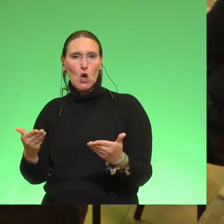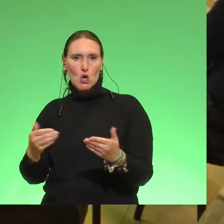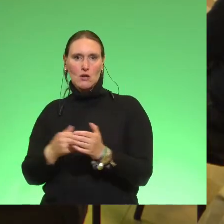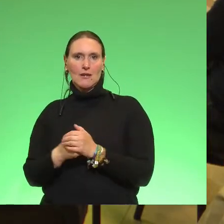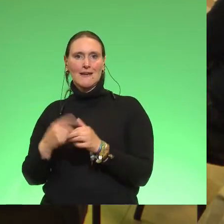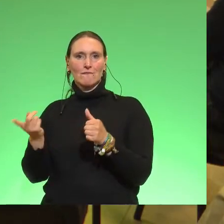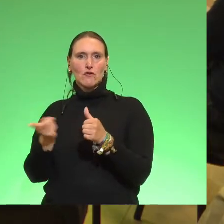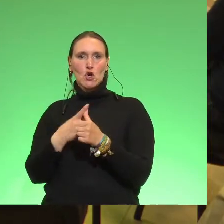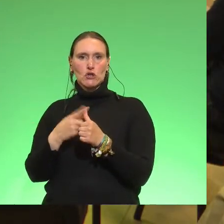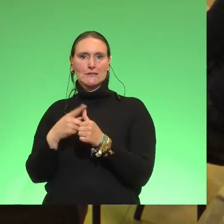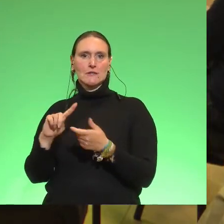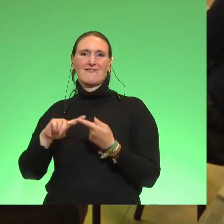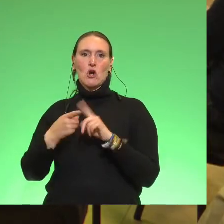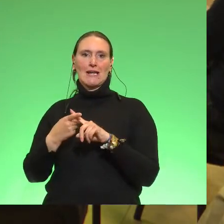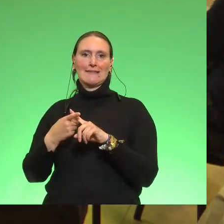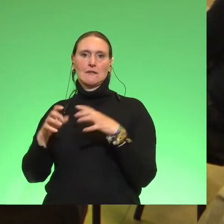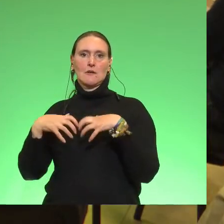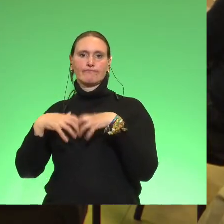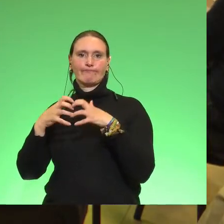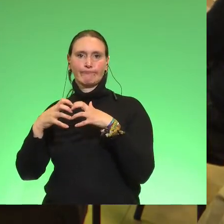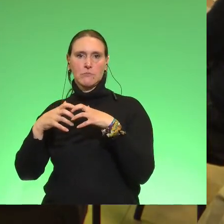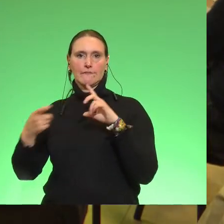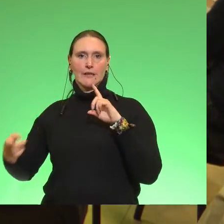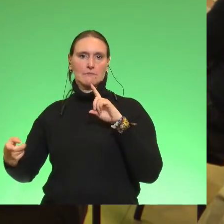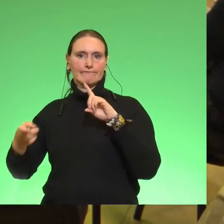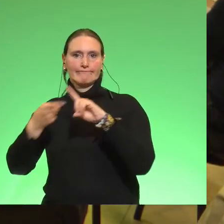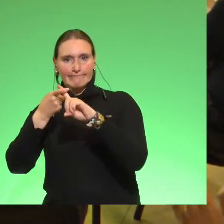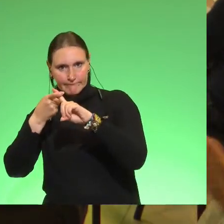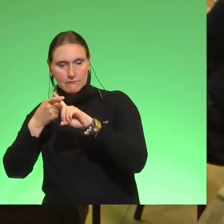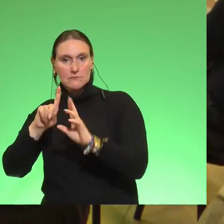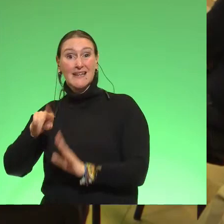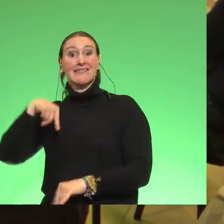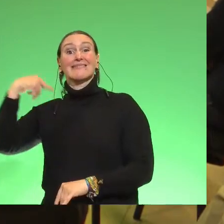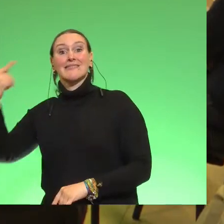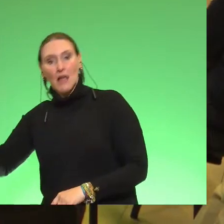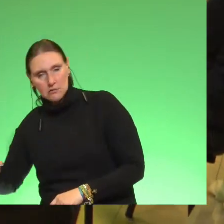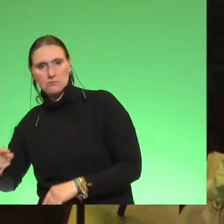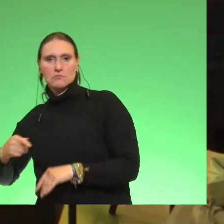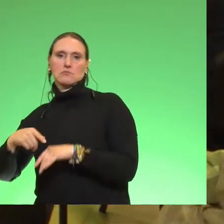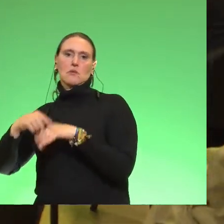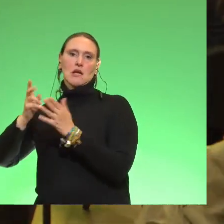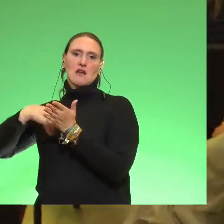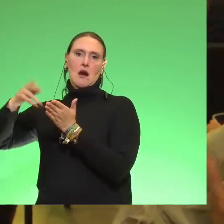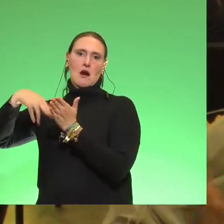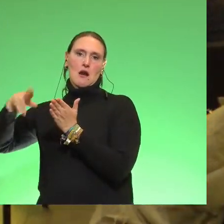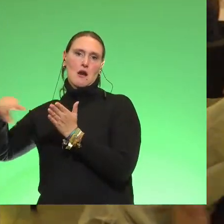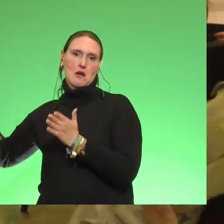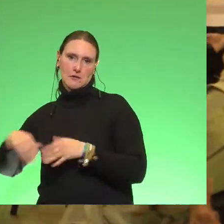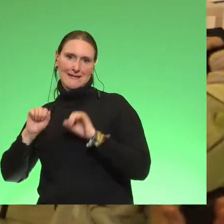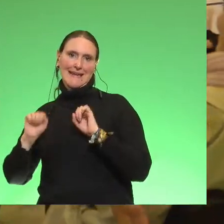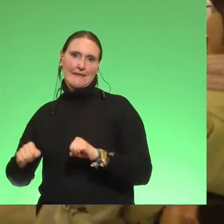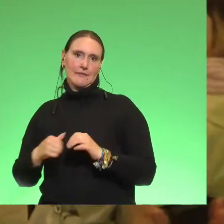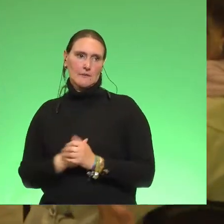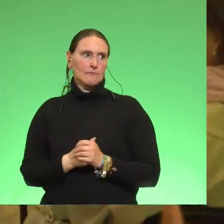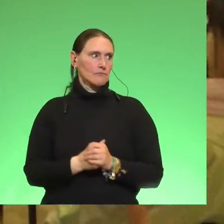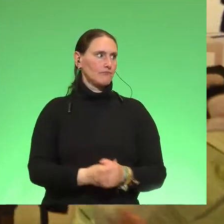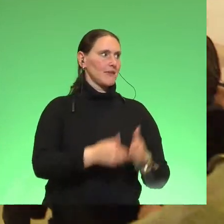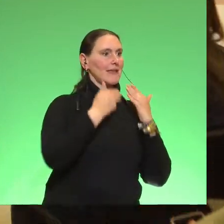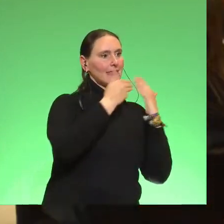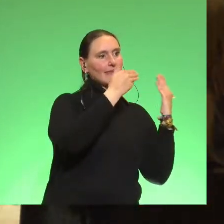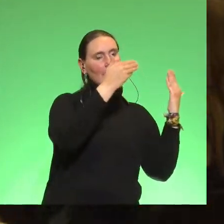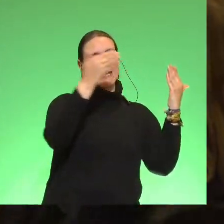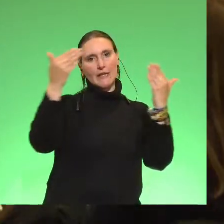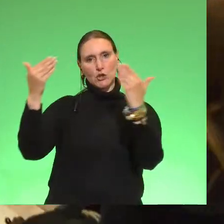art. Thank you very much. Yeah, thank you so much, Niron Arsuka, for your